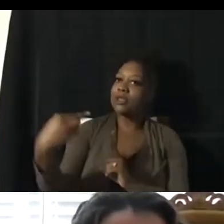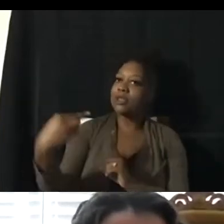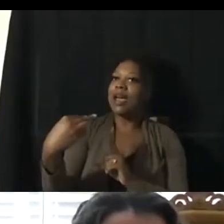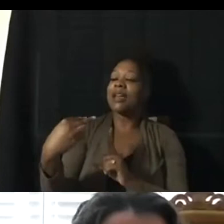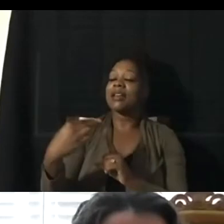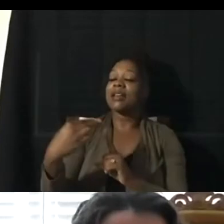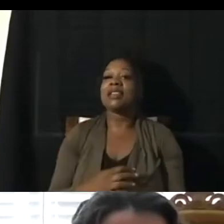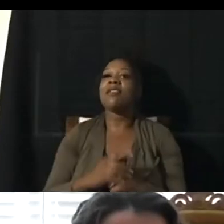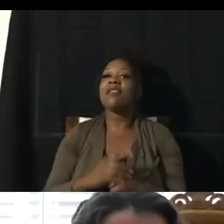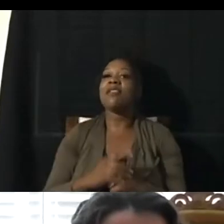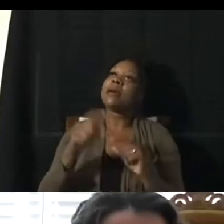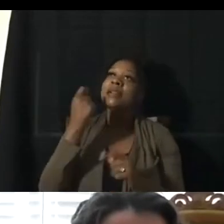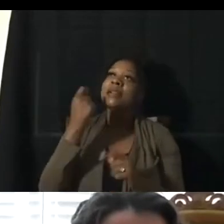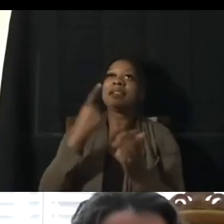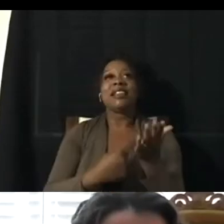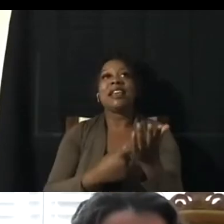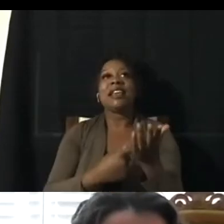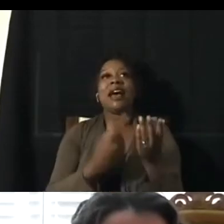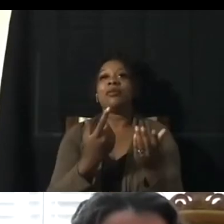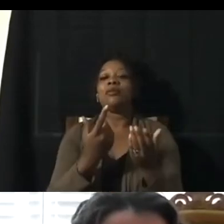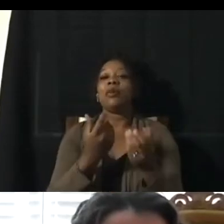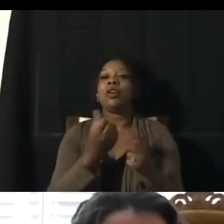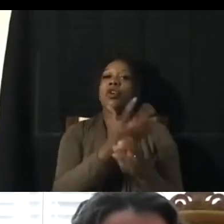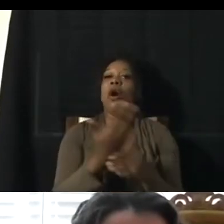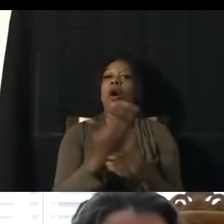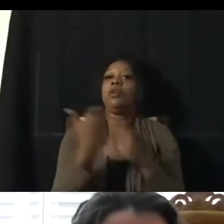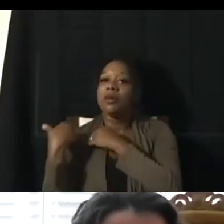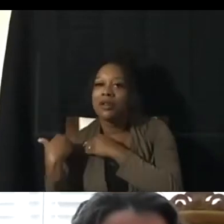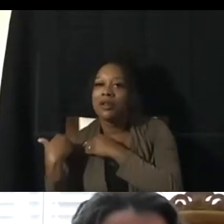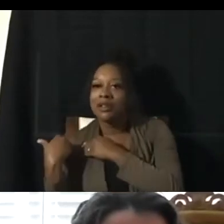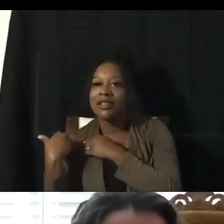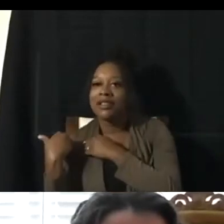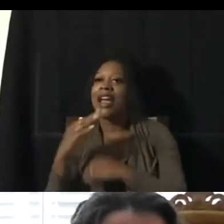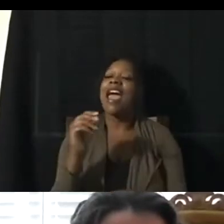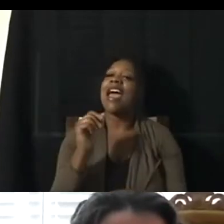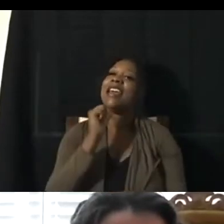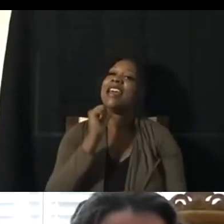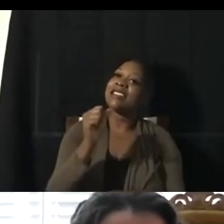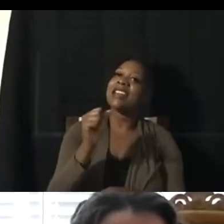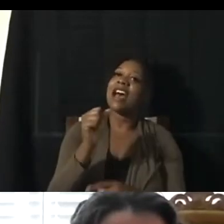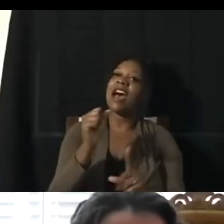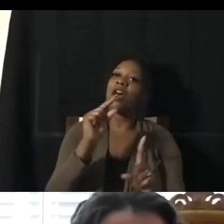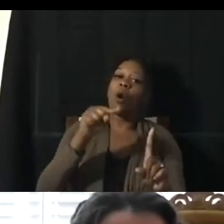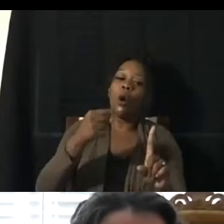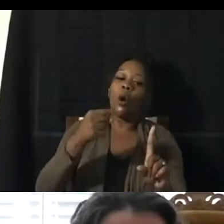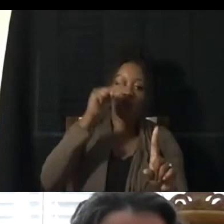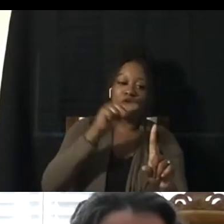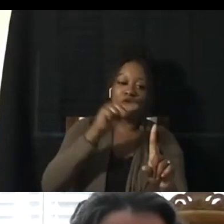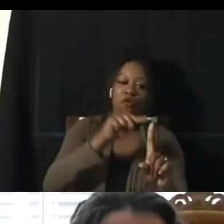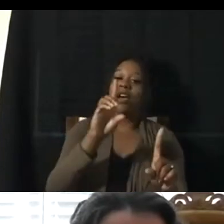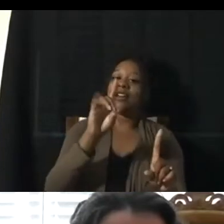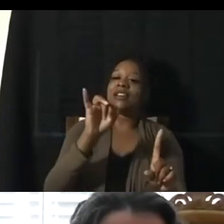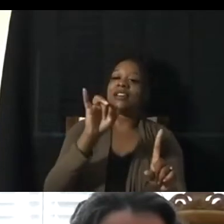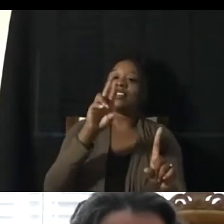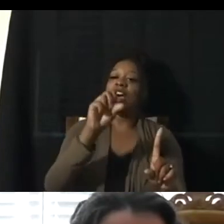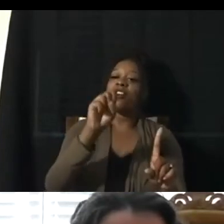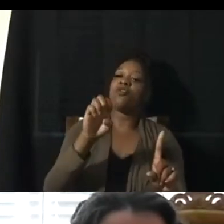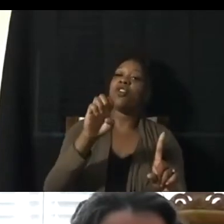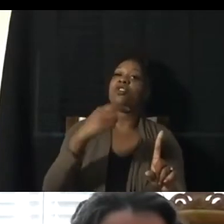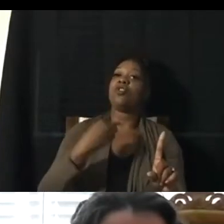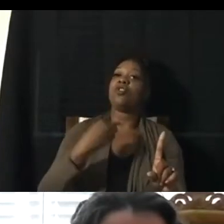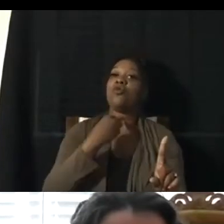also not the onus on diverse voices to carry, like Kristen said, the burden,